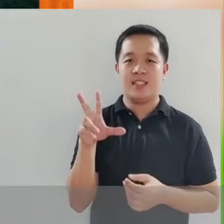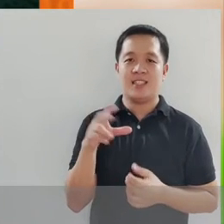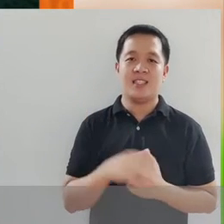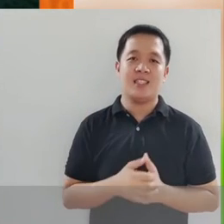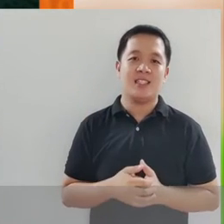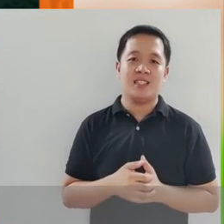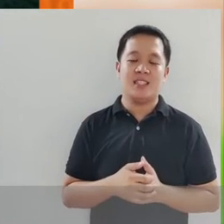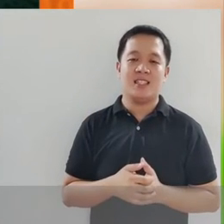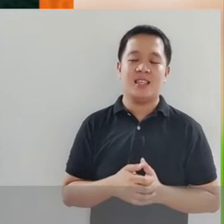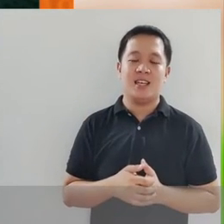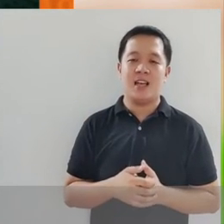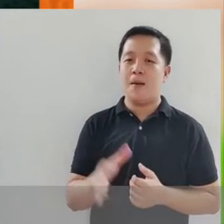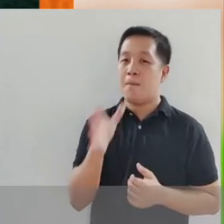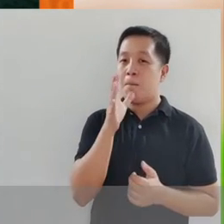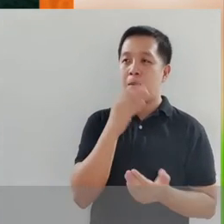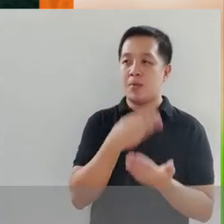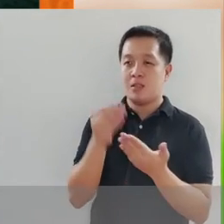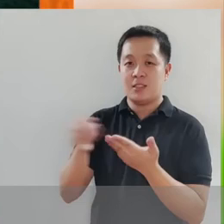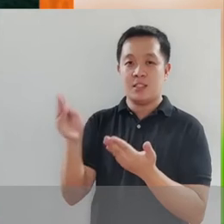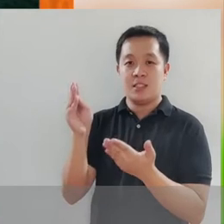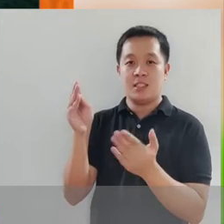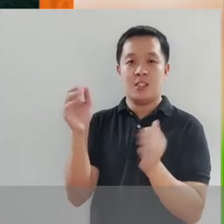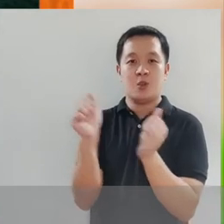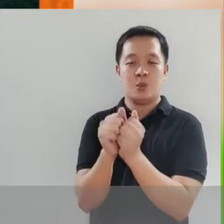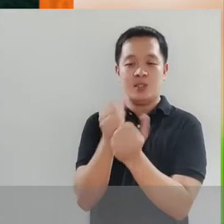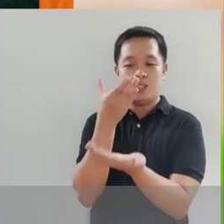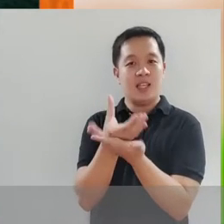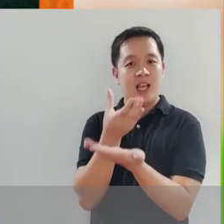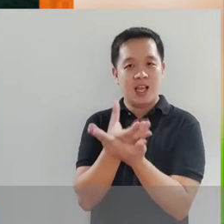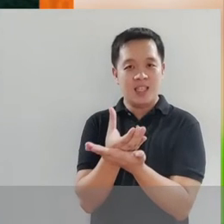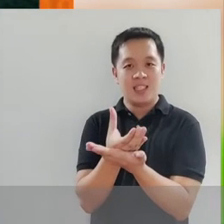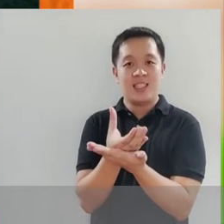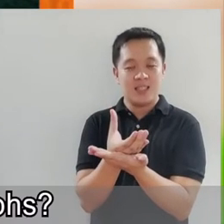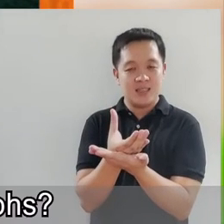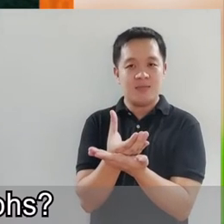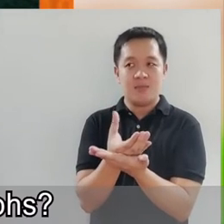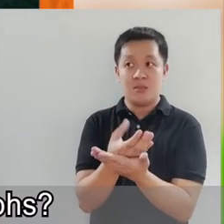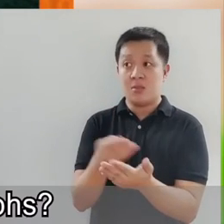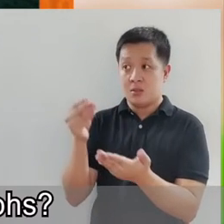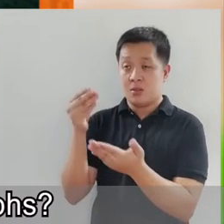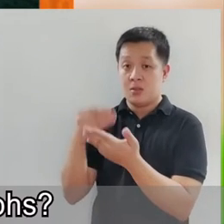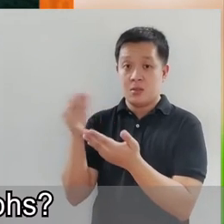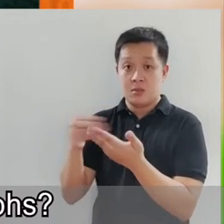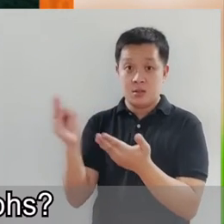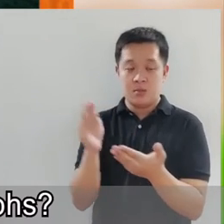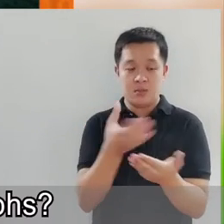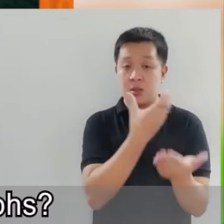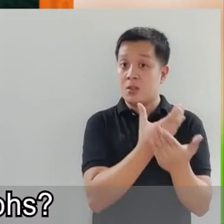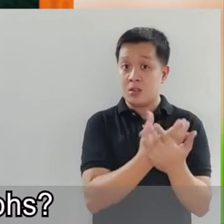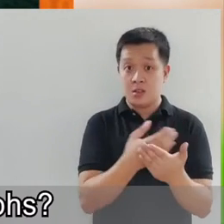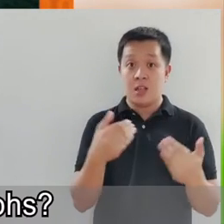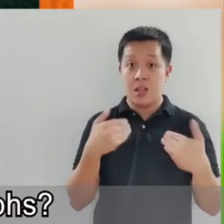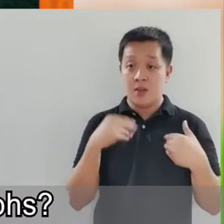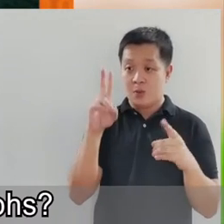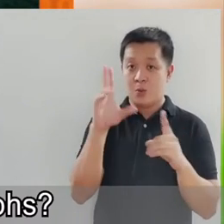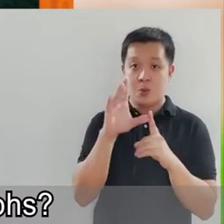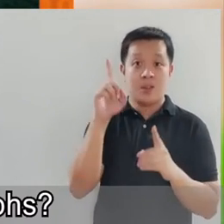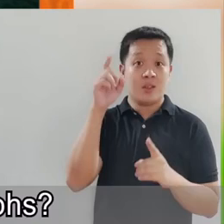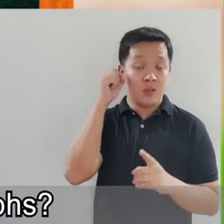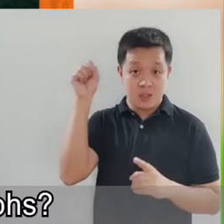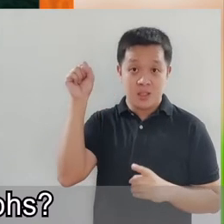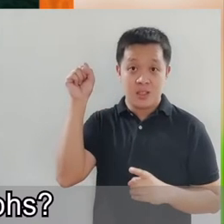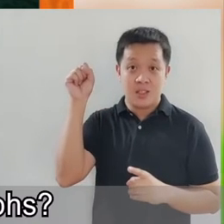3. Mom shops with cash. Do you think shops and cash have